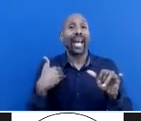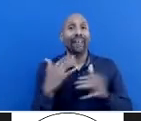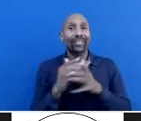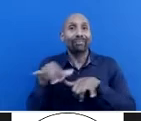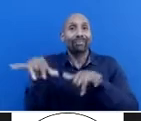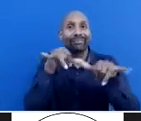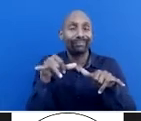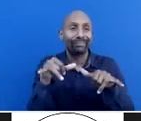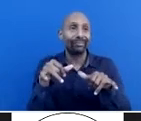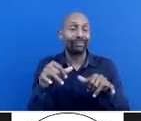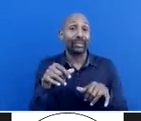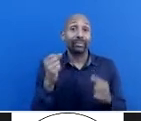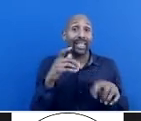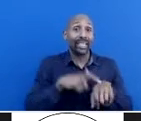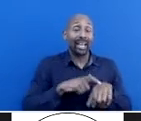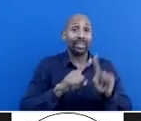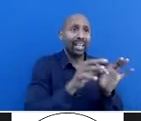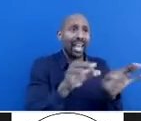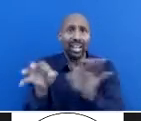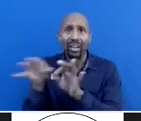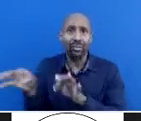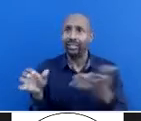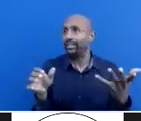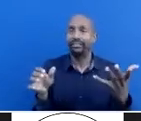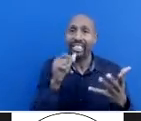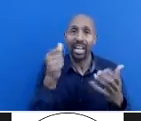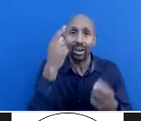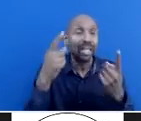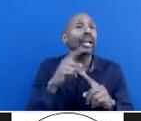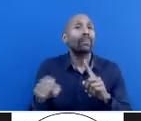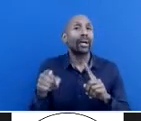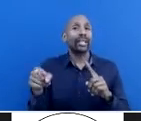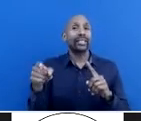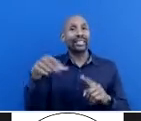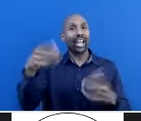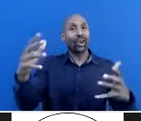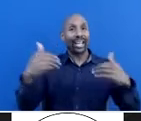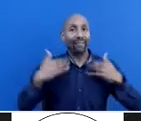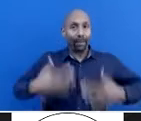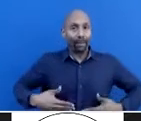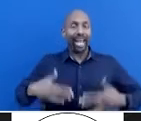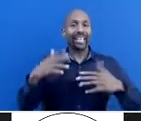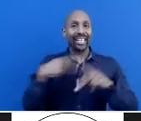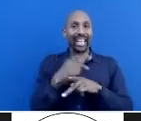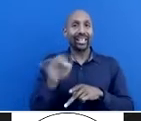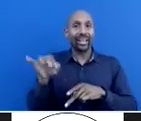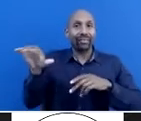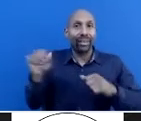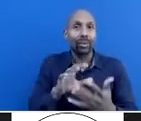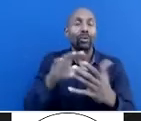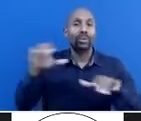another in. What came out had to come out through an embodied practice, not through